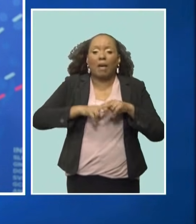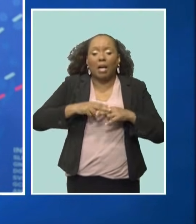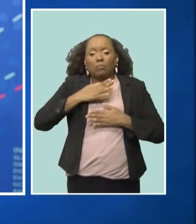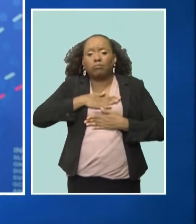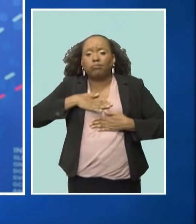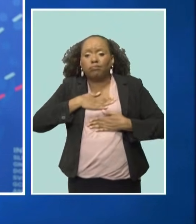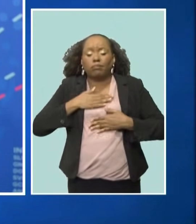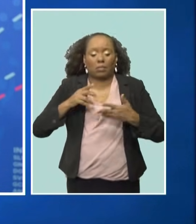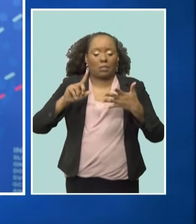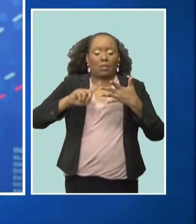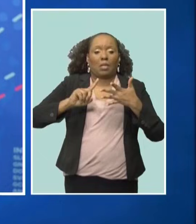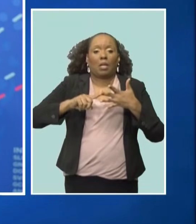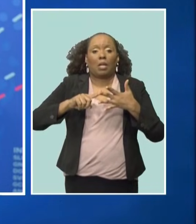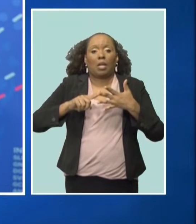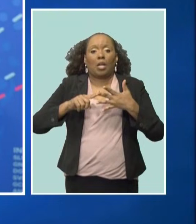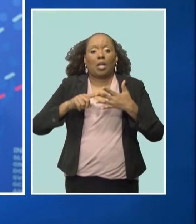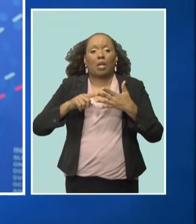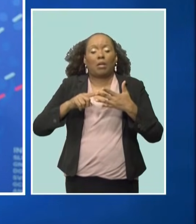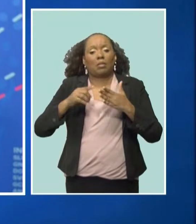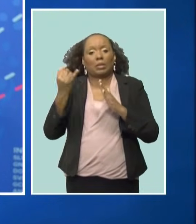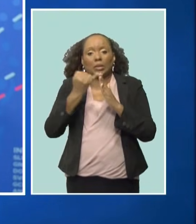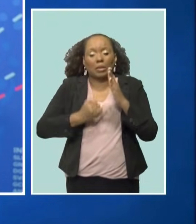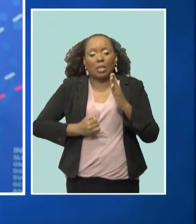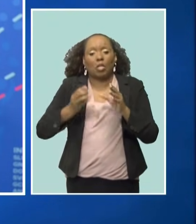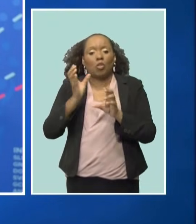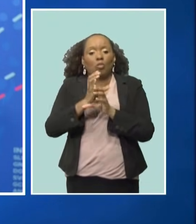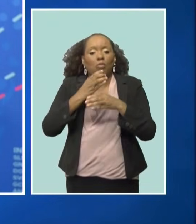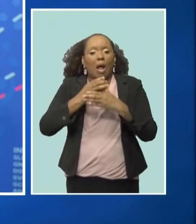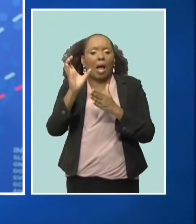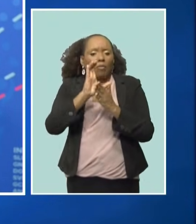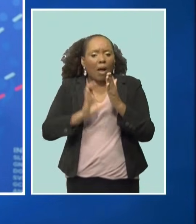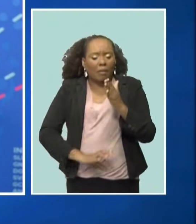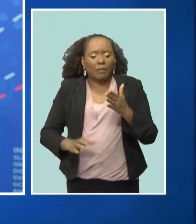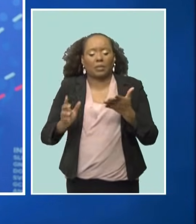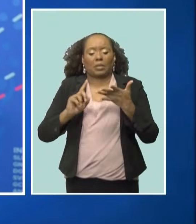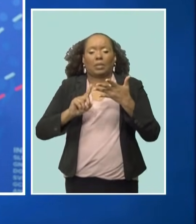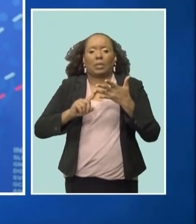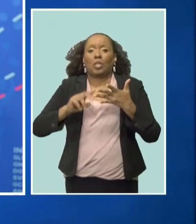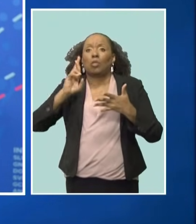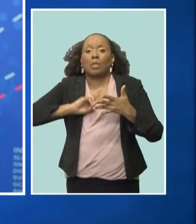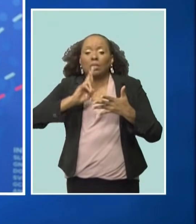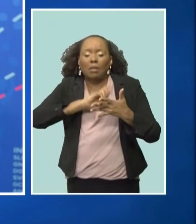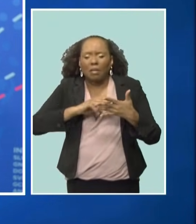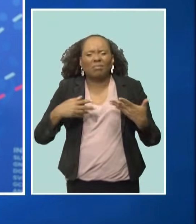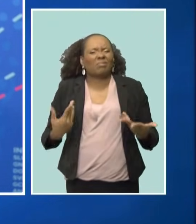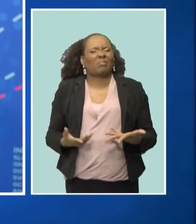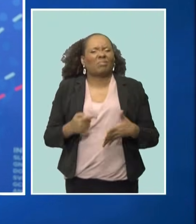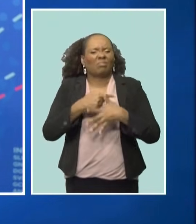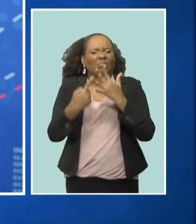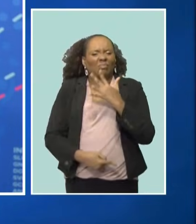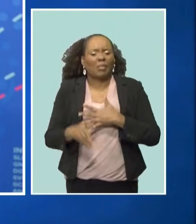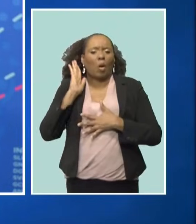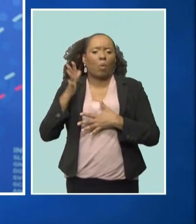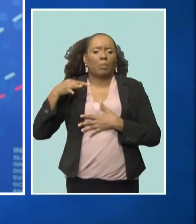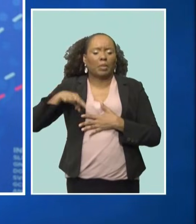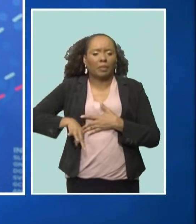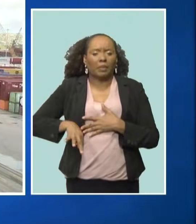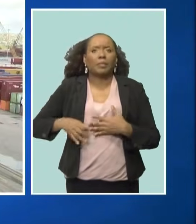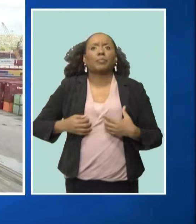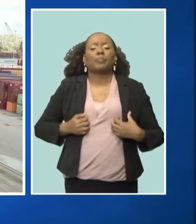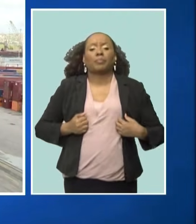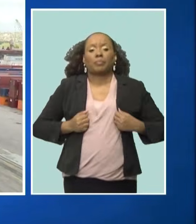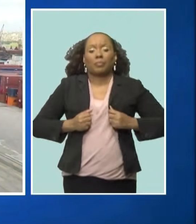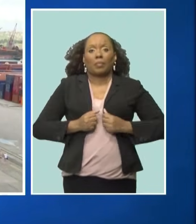cuisine to handicraft, you name it, to restaurants for those who are home porting in Barbados. Minister Edgell adds that